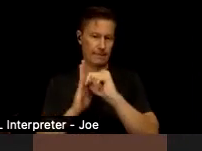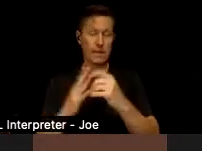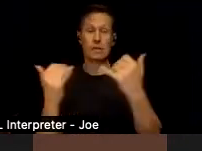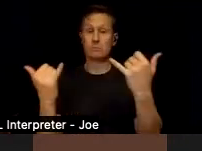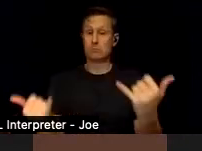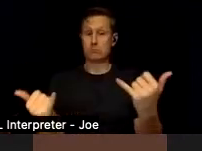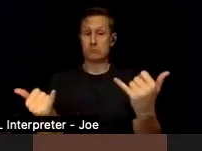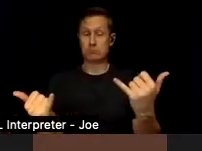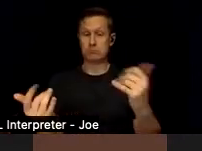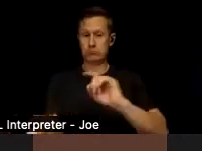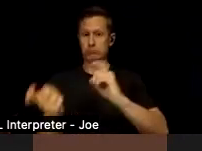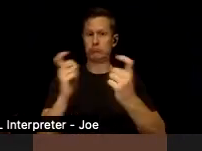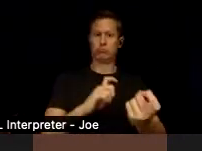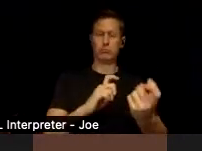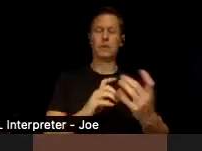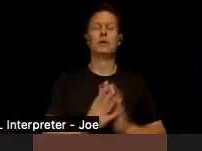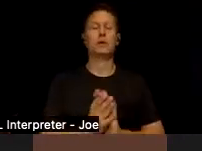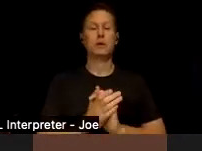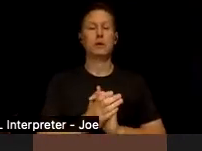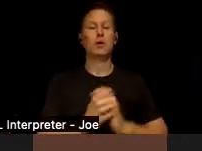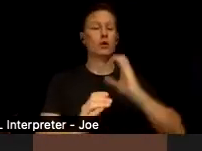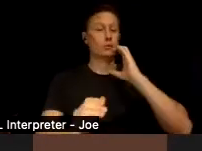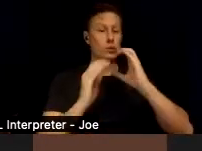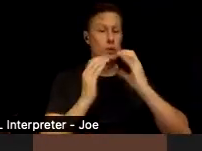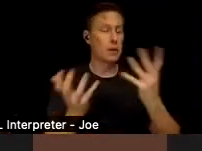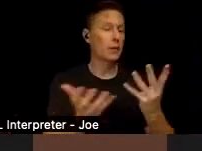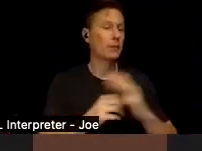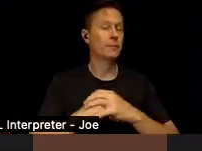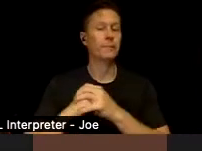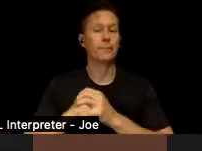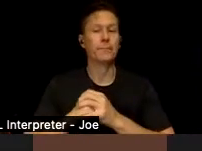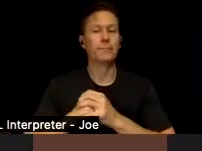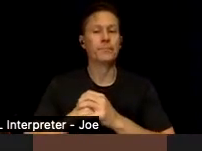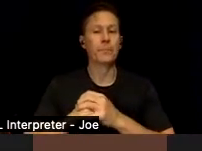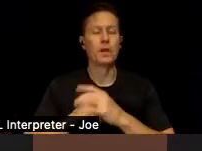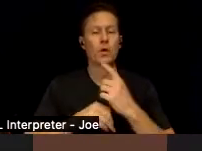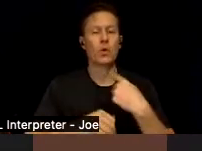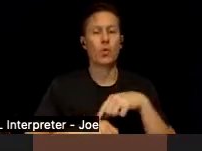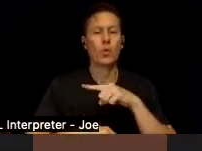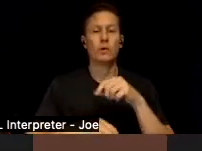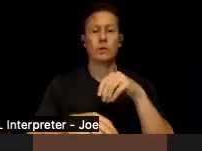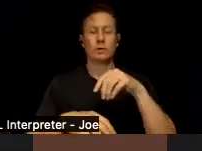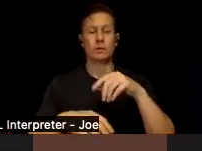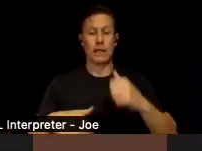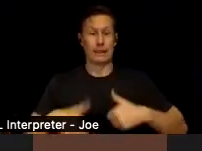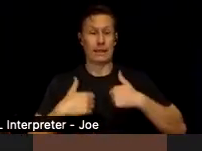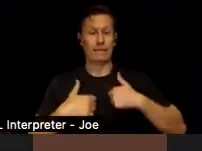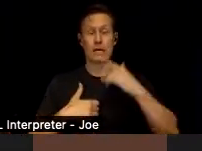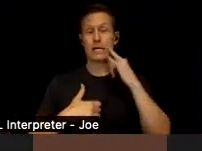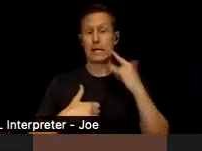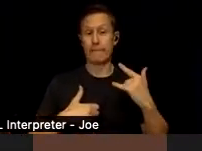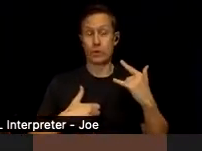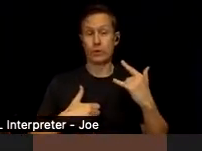to push and what we try to communicate is we are in a state, California is a